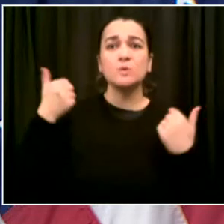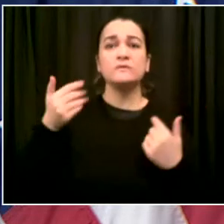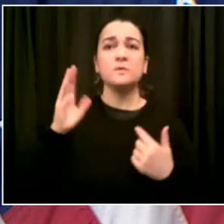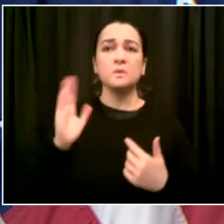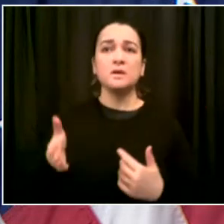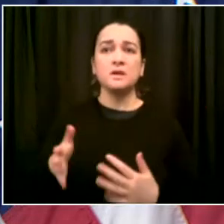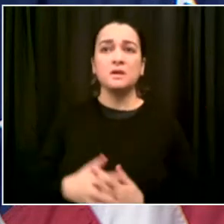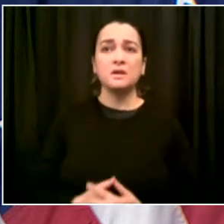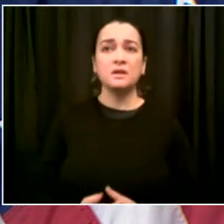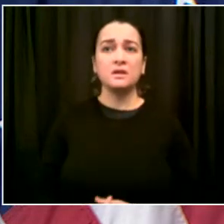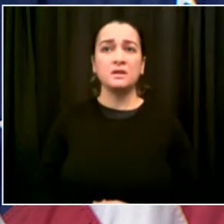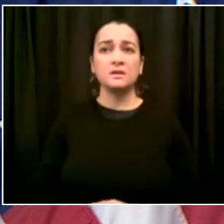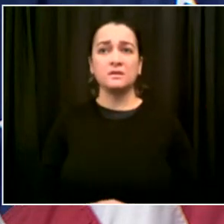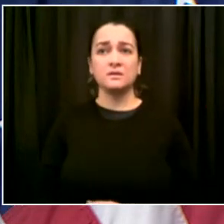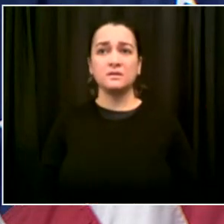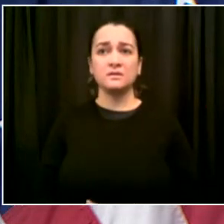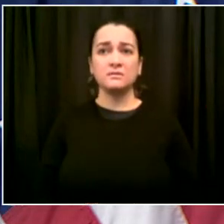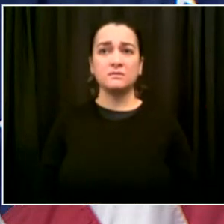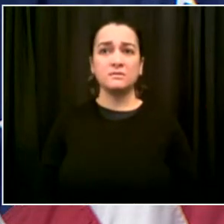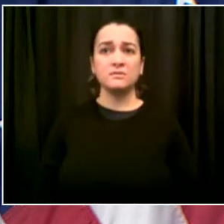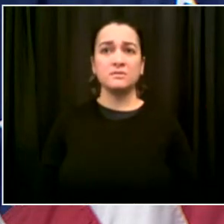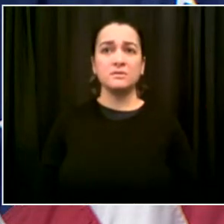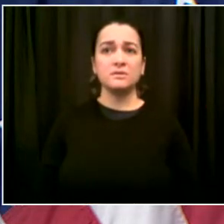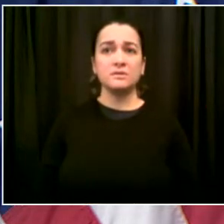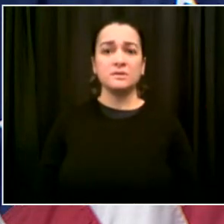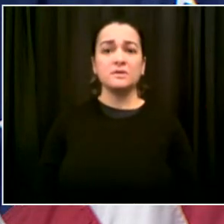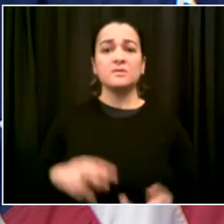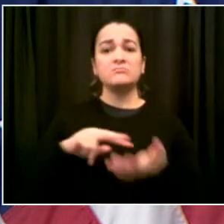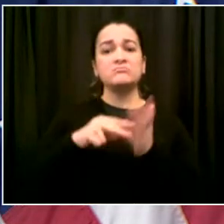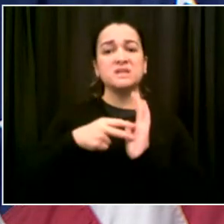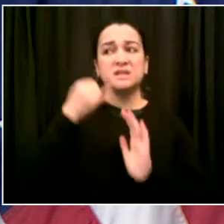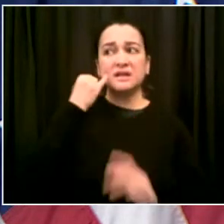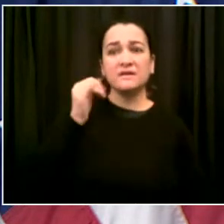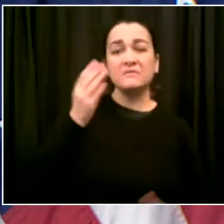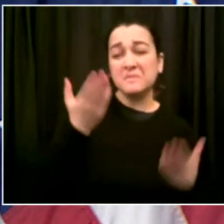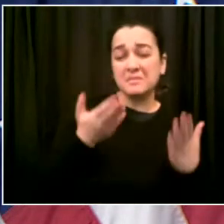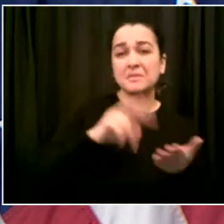nyc.gov/snow, and you'll find out exactly how to do that with DSNY.